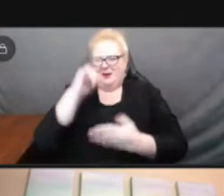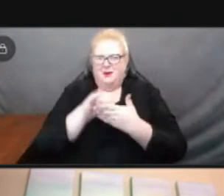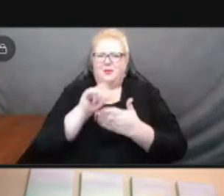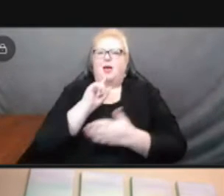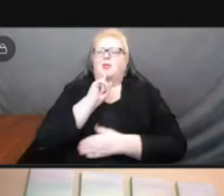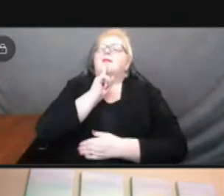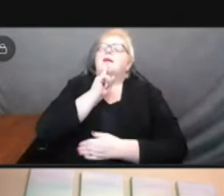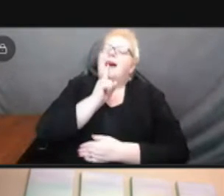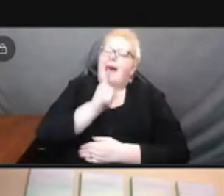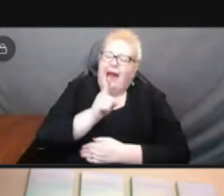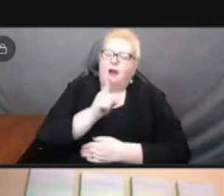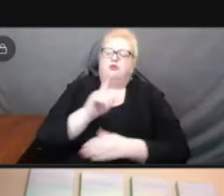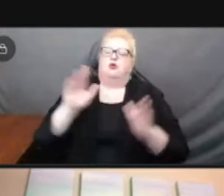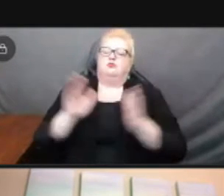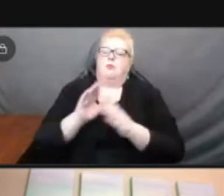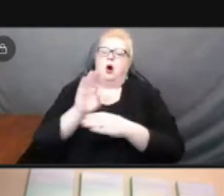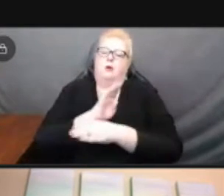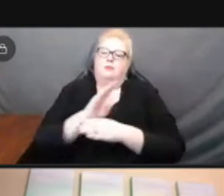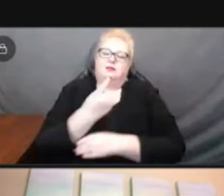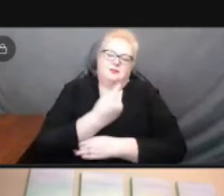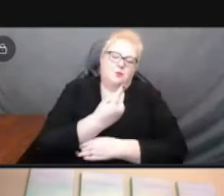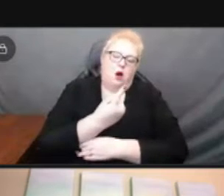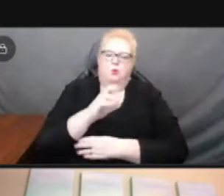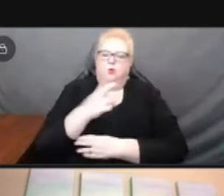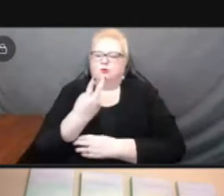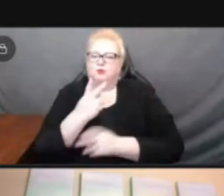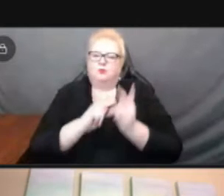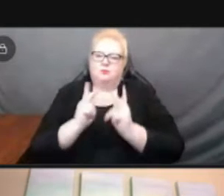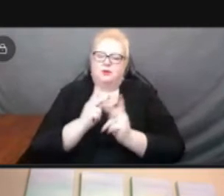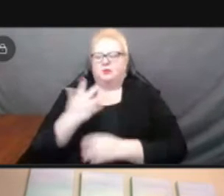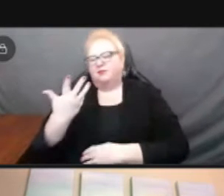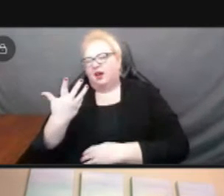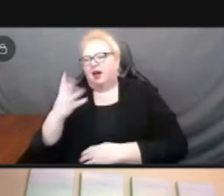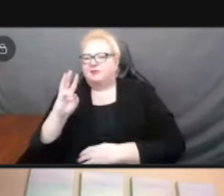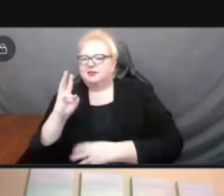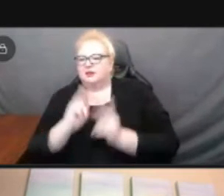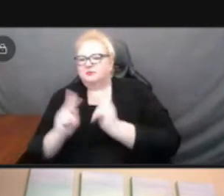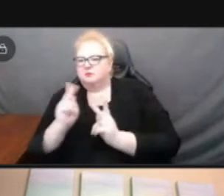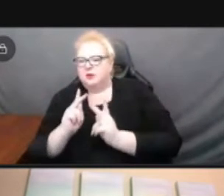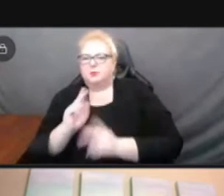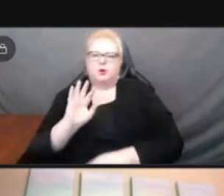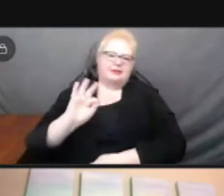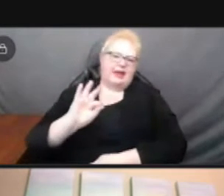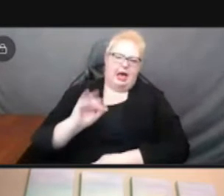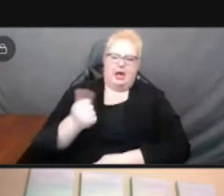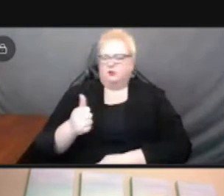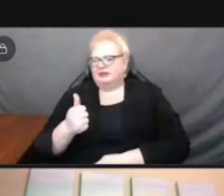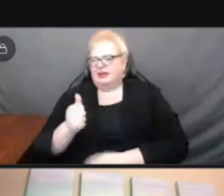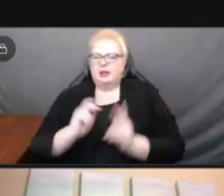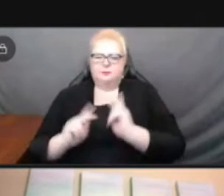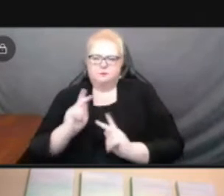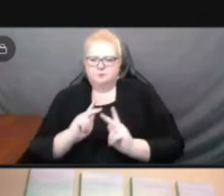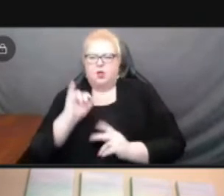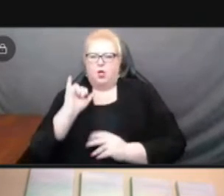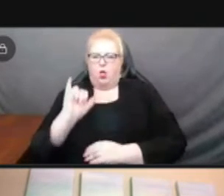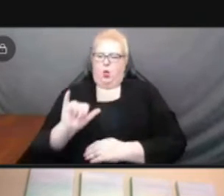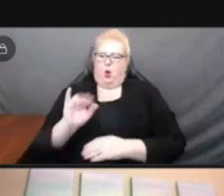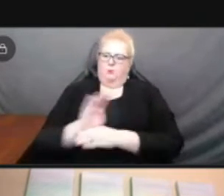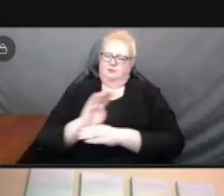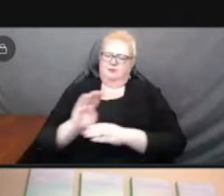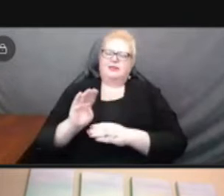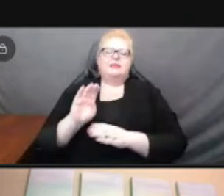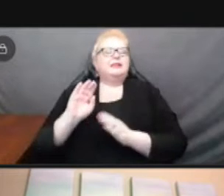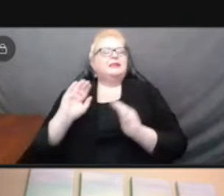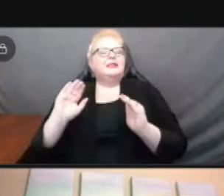1, 2 people, 5, 6 people, 9, 10 people. And sometimes those businesses seem like they get lost